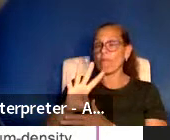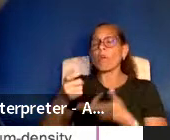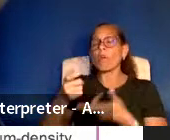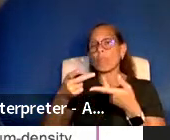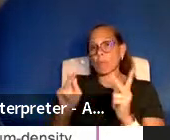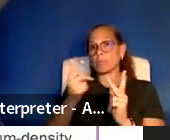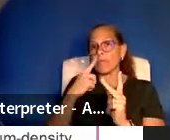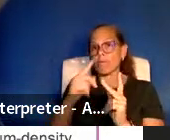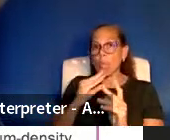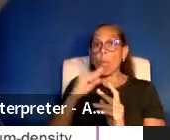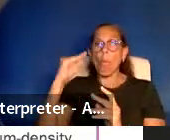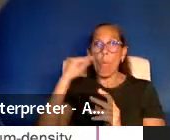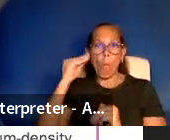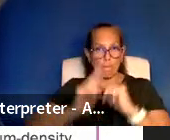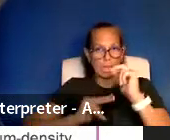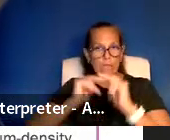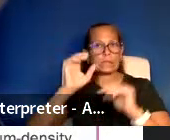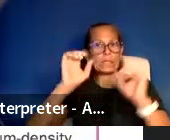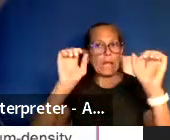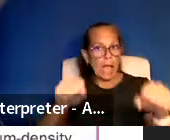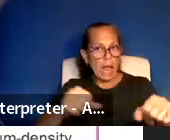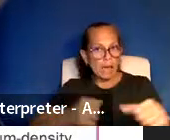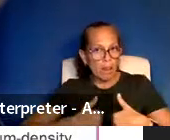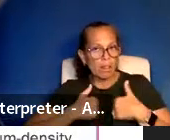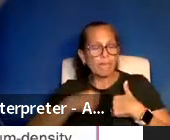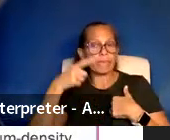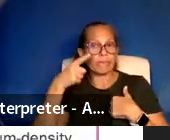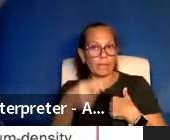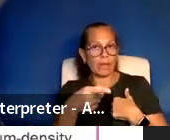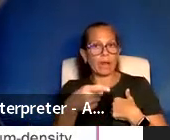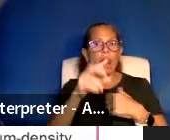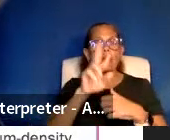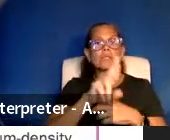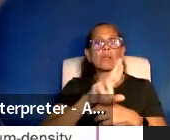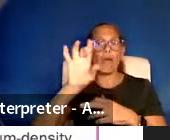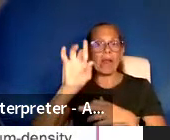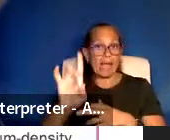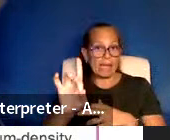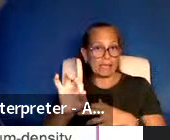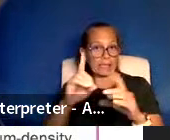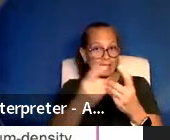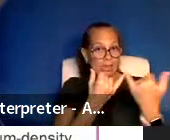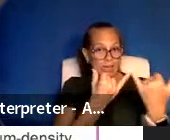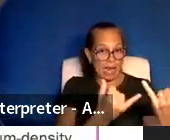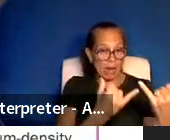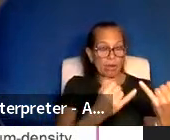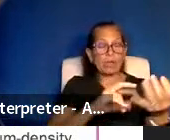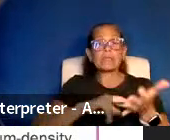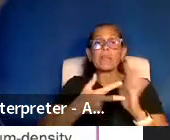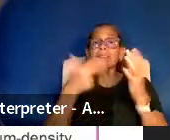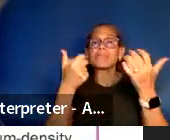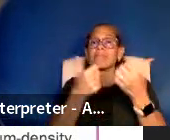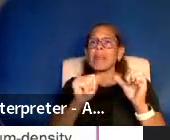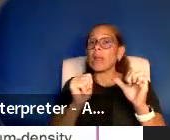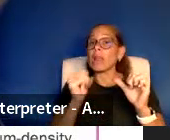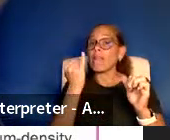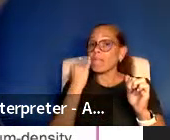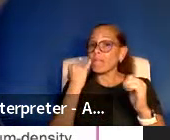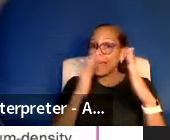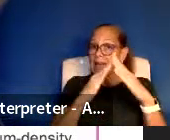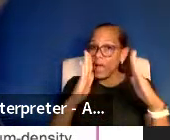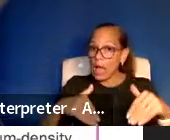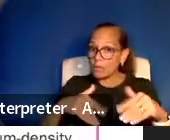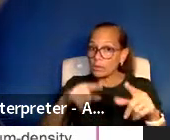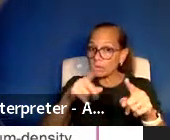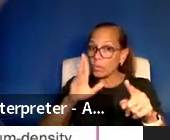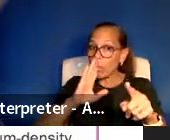residential uses, and the residential equivalent here is an R8 district. What that means is that any housing here that